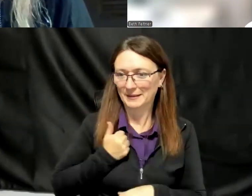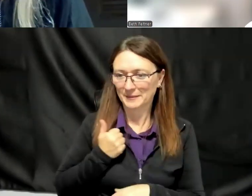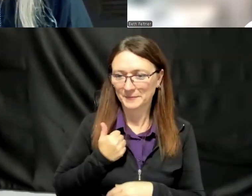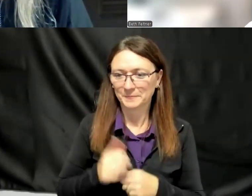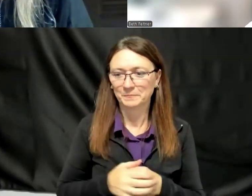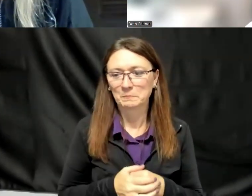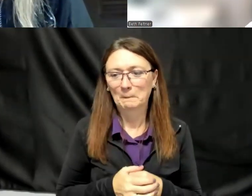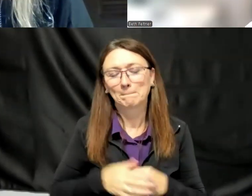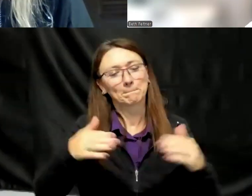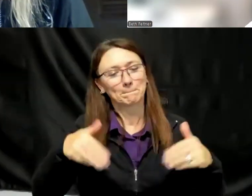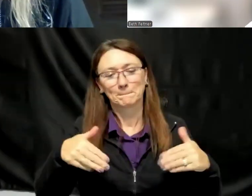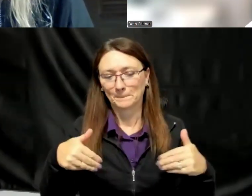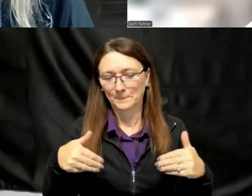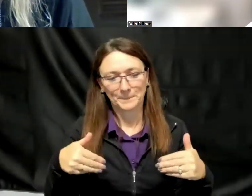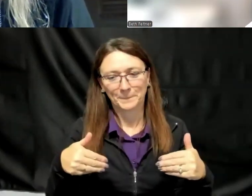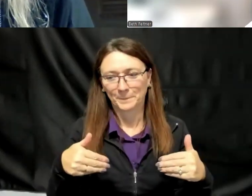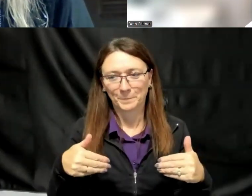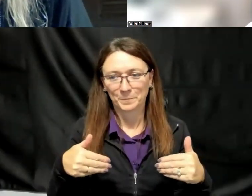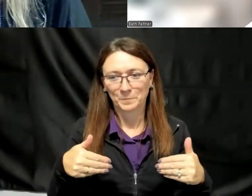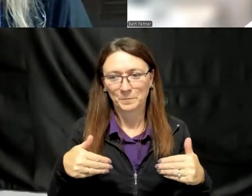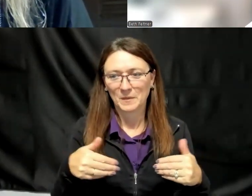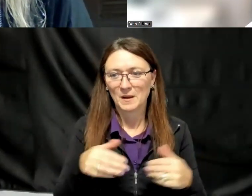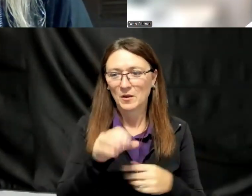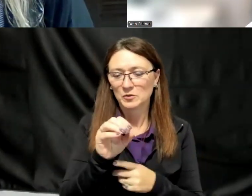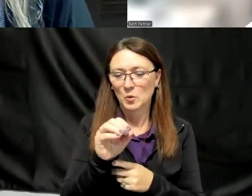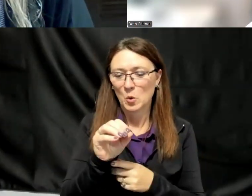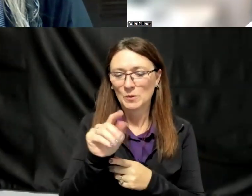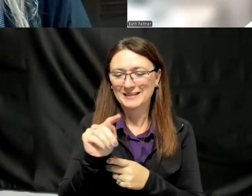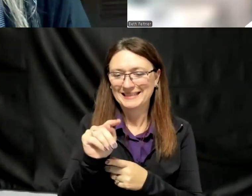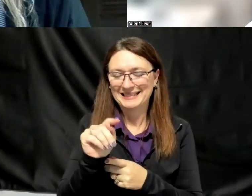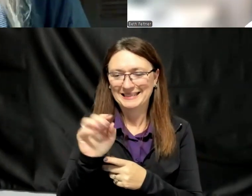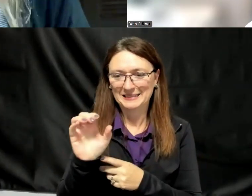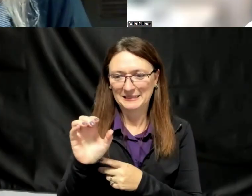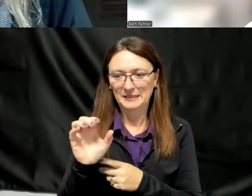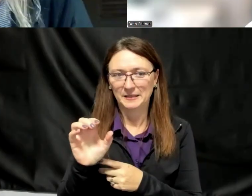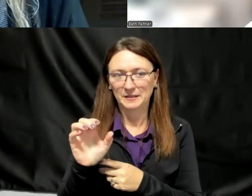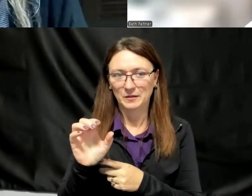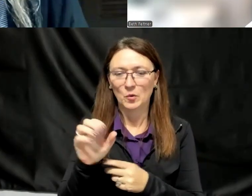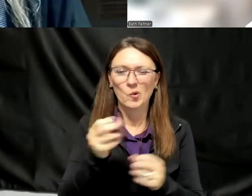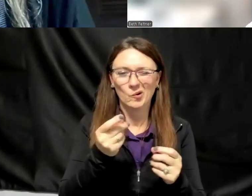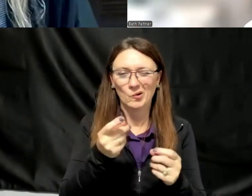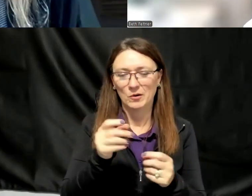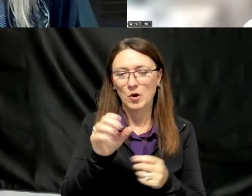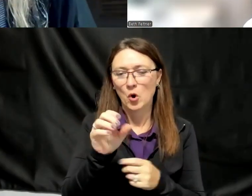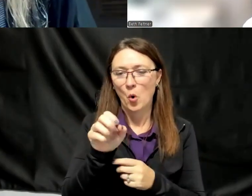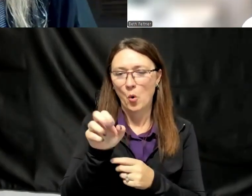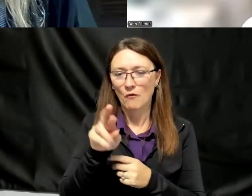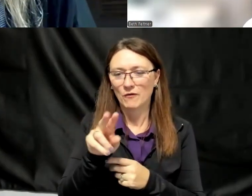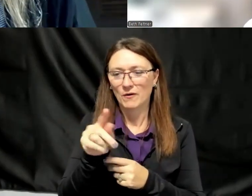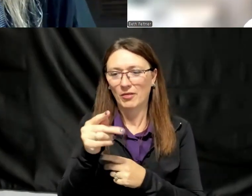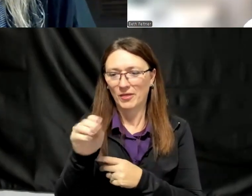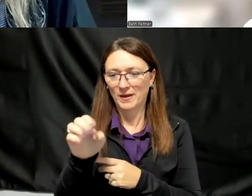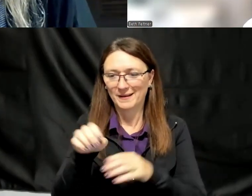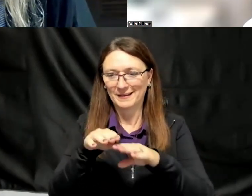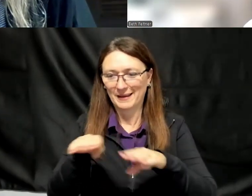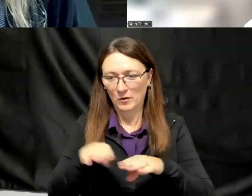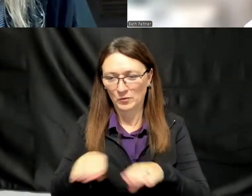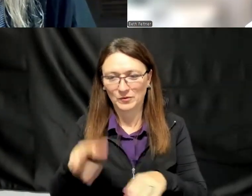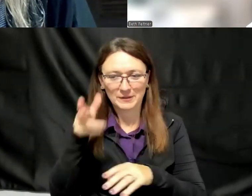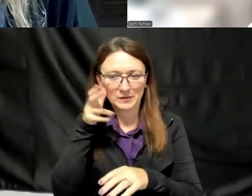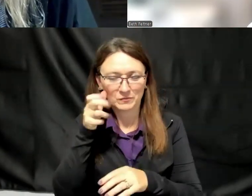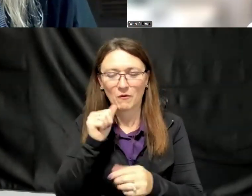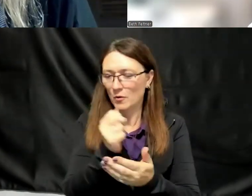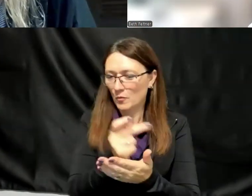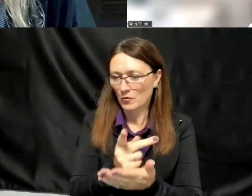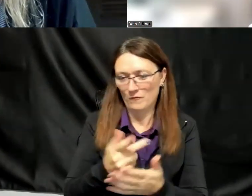So not yet. So OTC, or over-the-counter hearing aids, not approved by Health